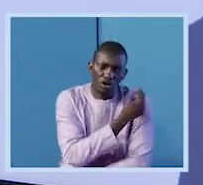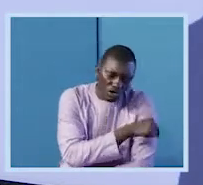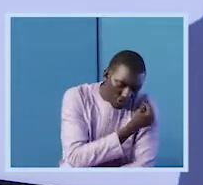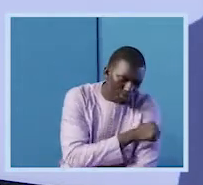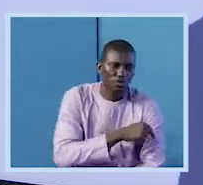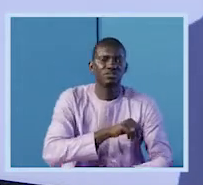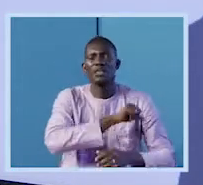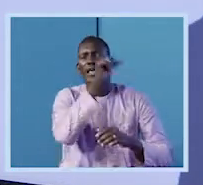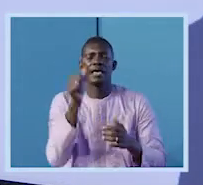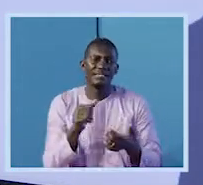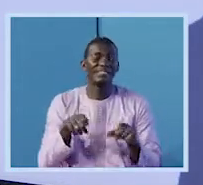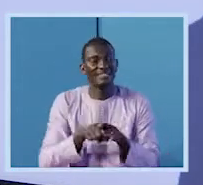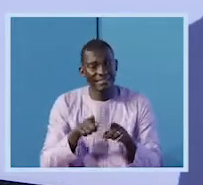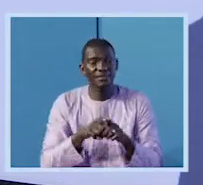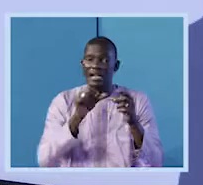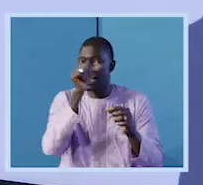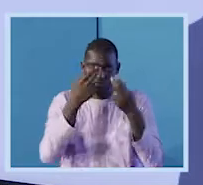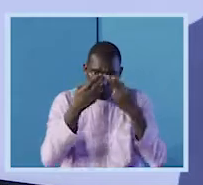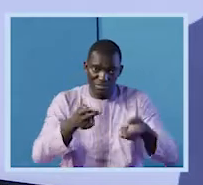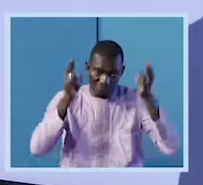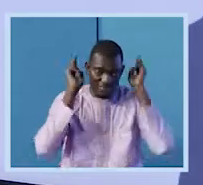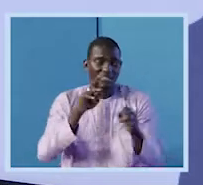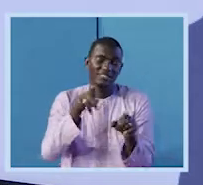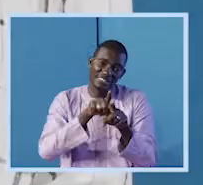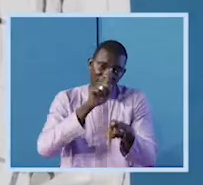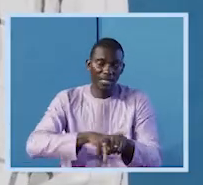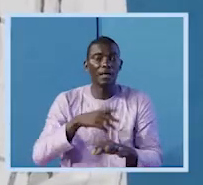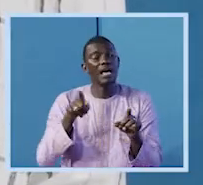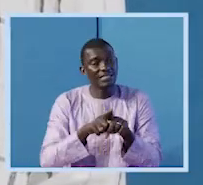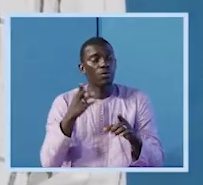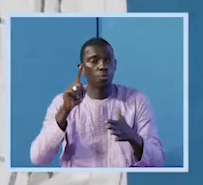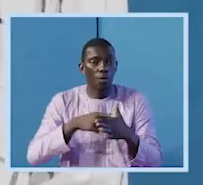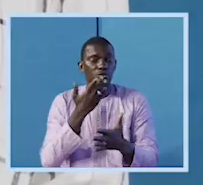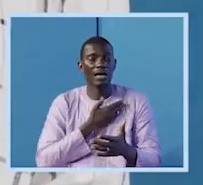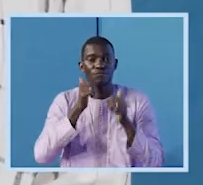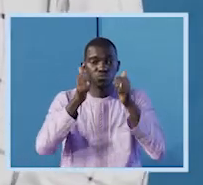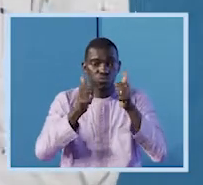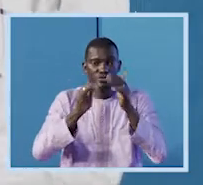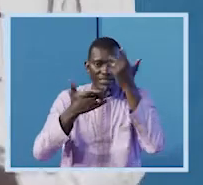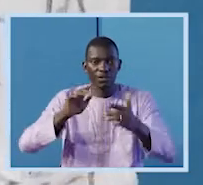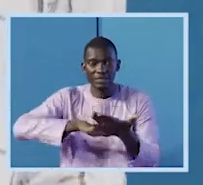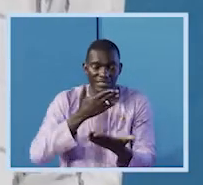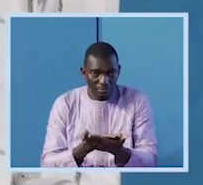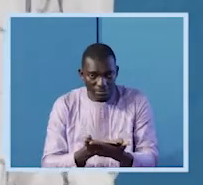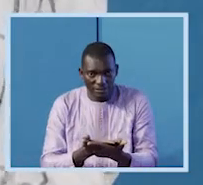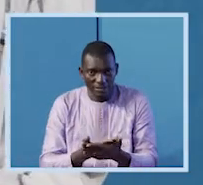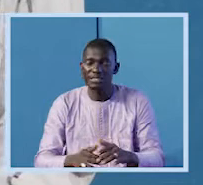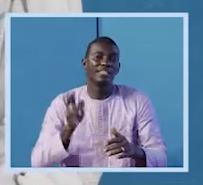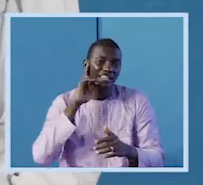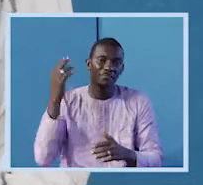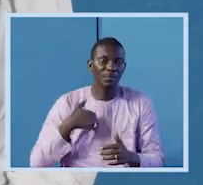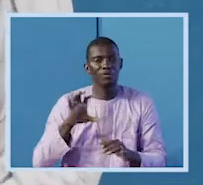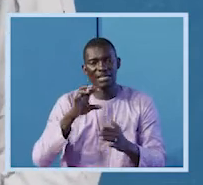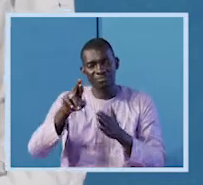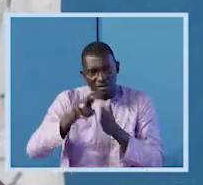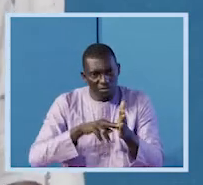hospitals, Yes. So that deaf people and universities as well. Exactly. So once we have good sign language interpreters, deaf people can be enrolled